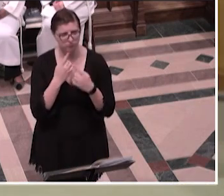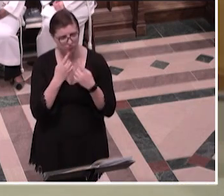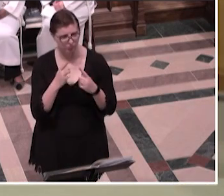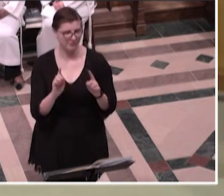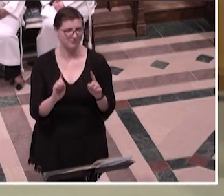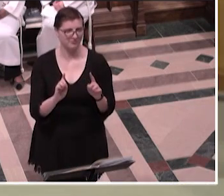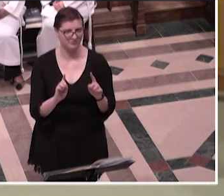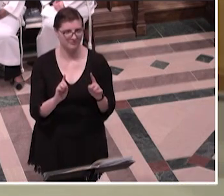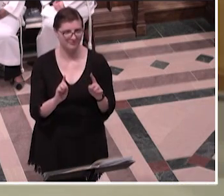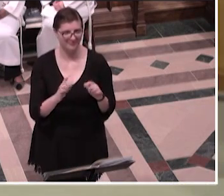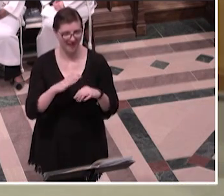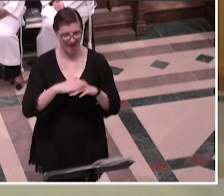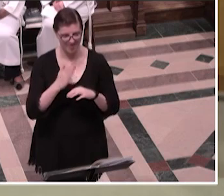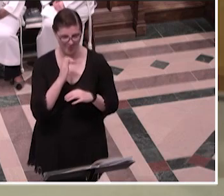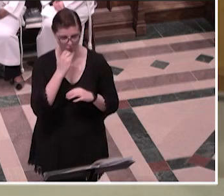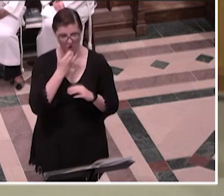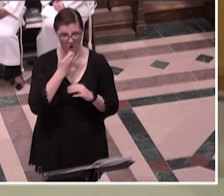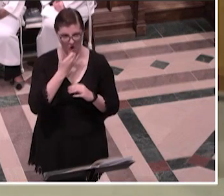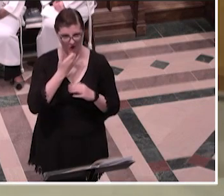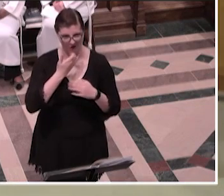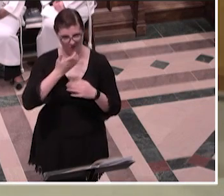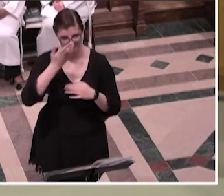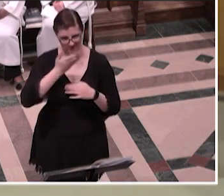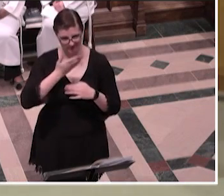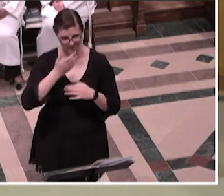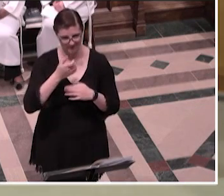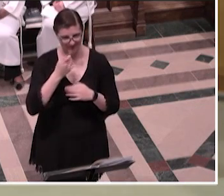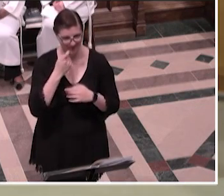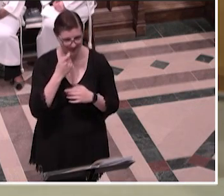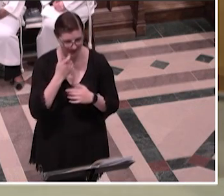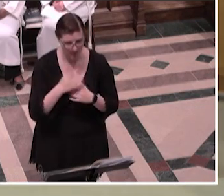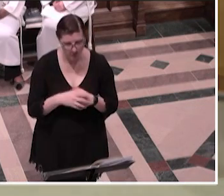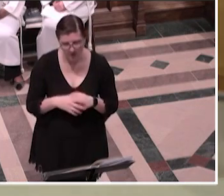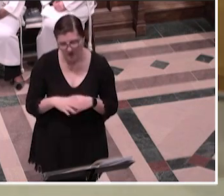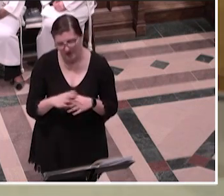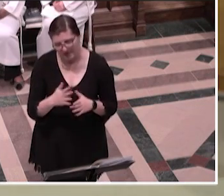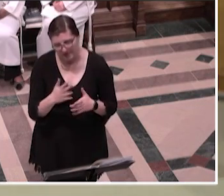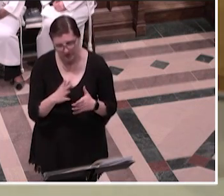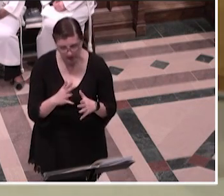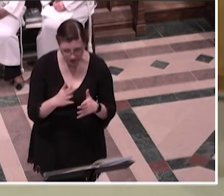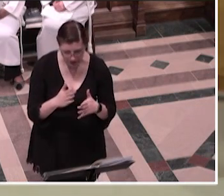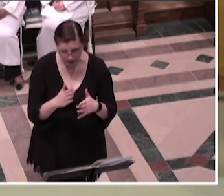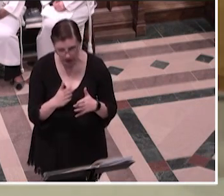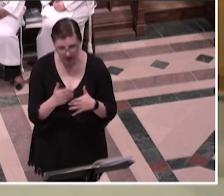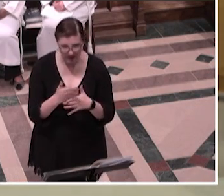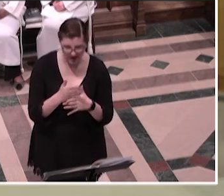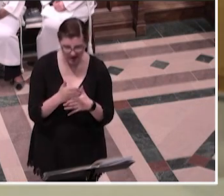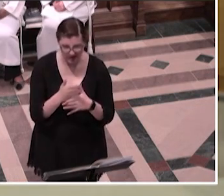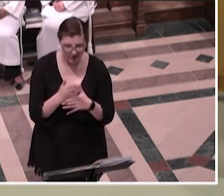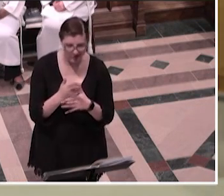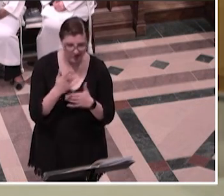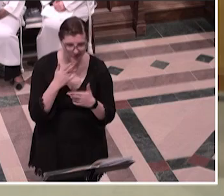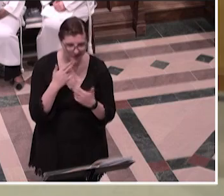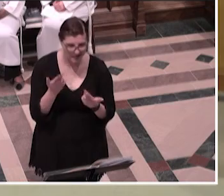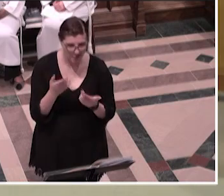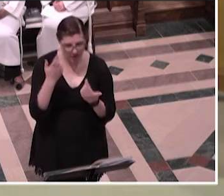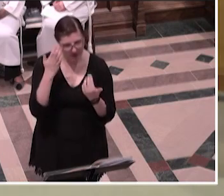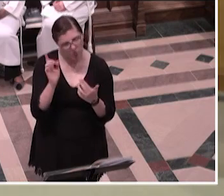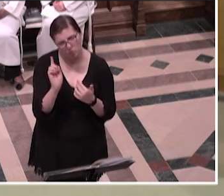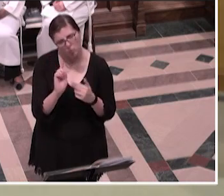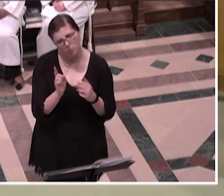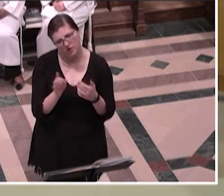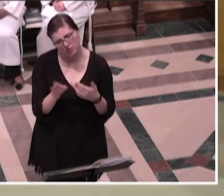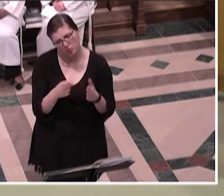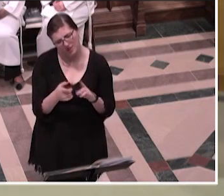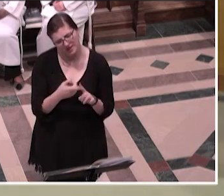glass. In their mid-level ignorance, they do not know where the wind comes from